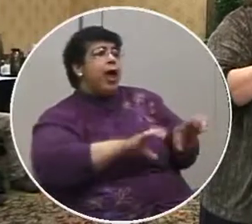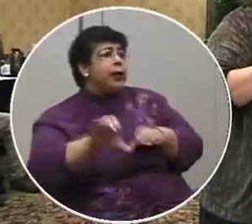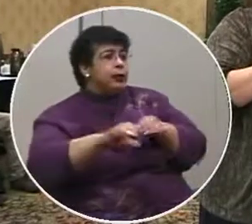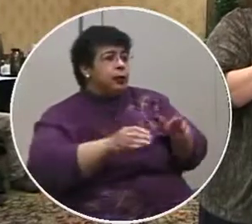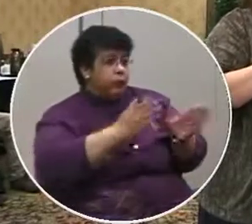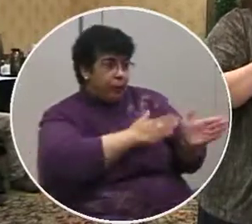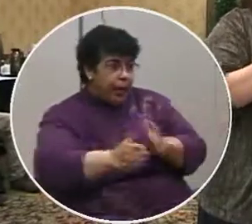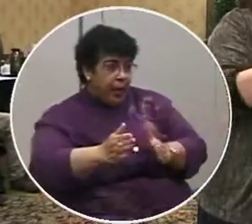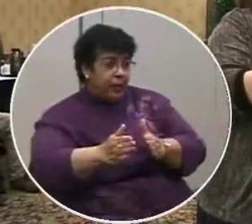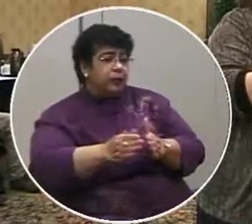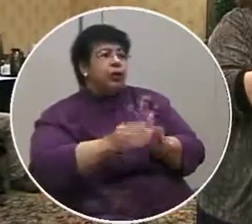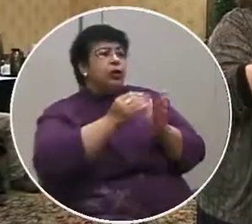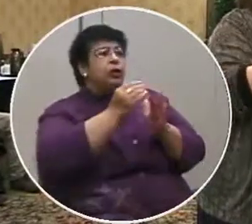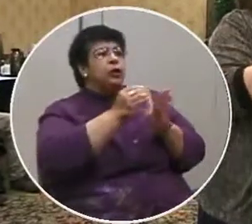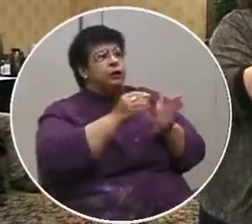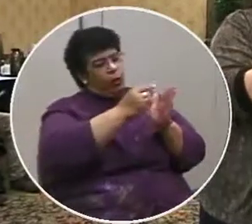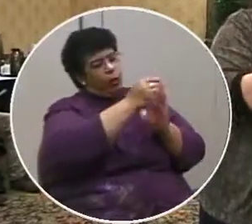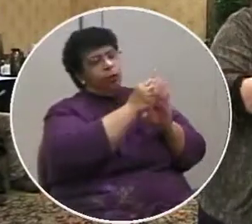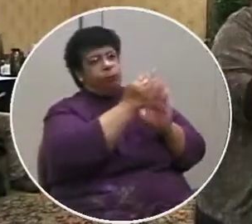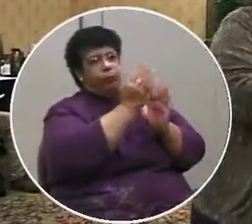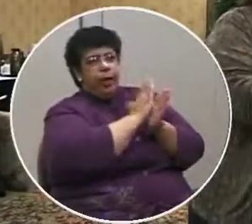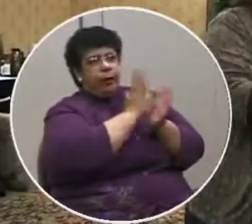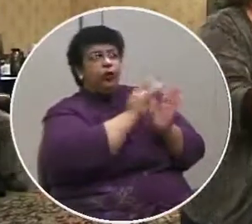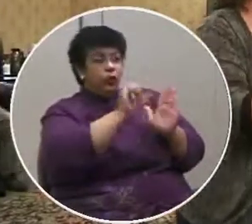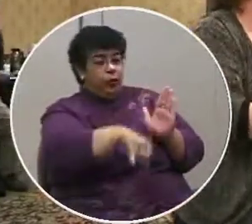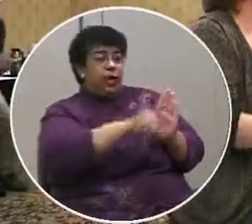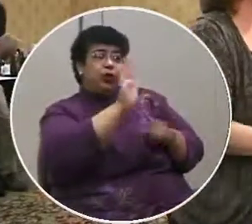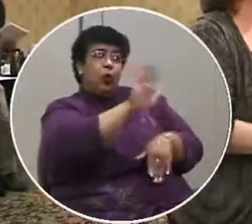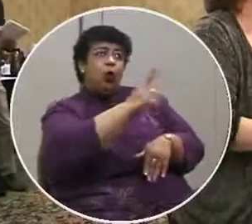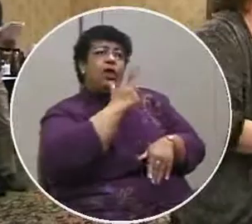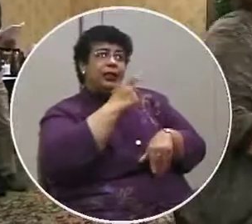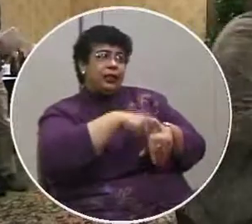worksheet. So you have, this is your lunchtime assignment.